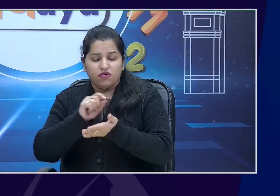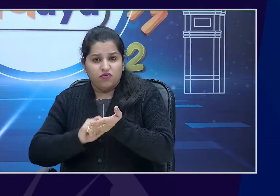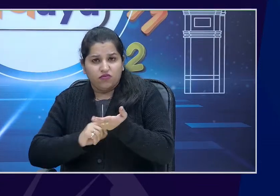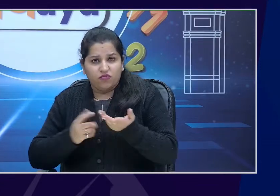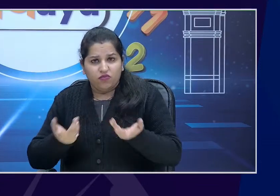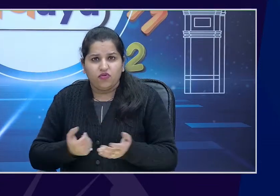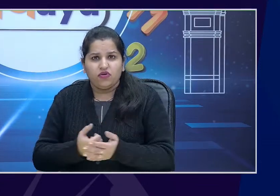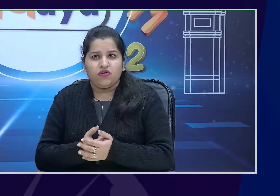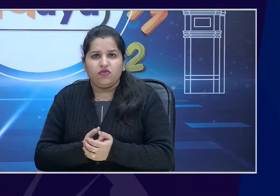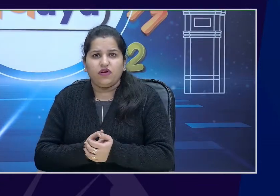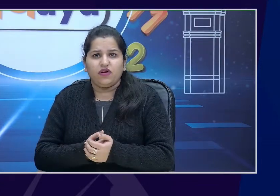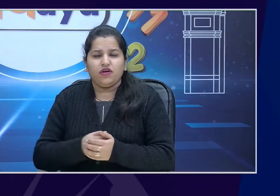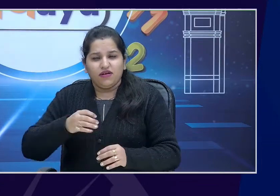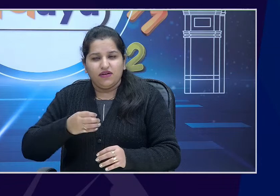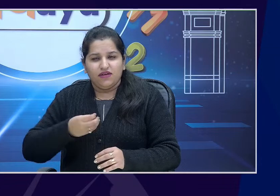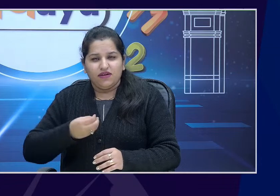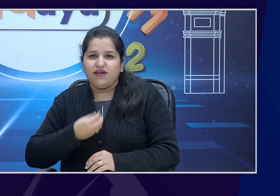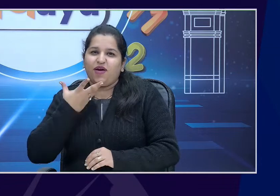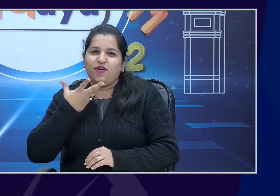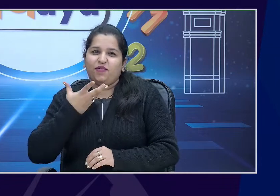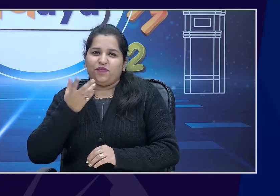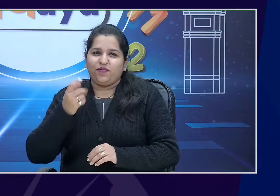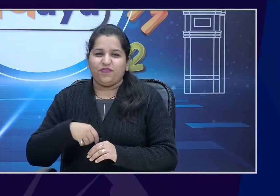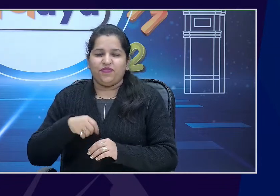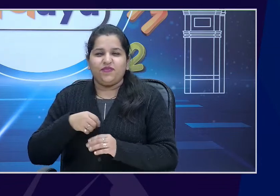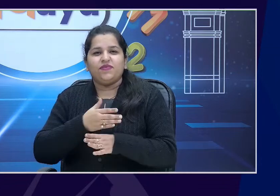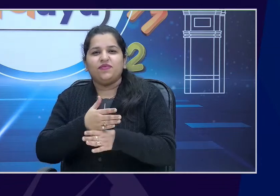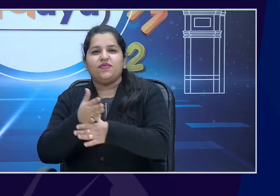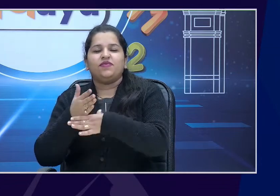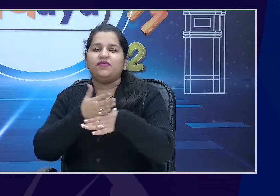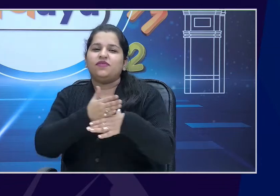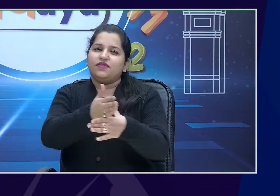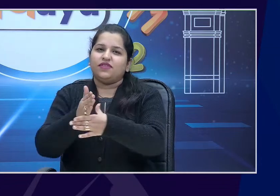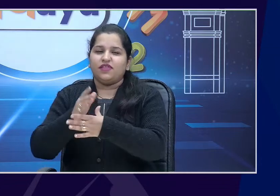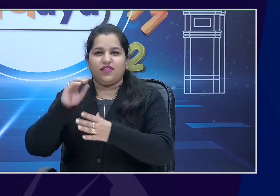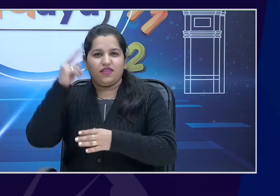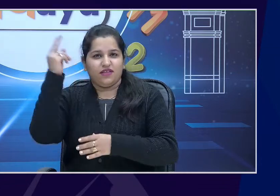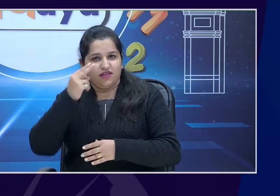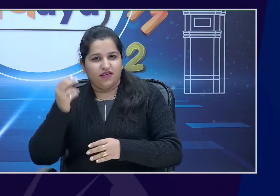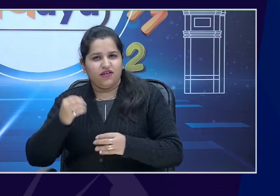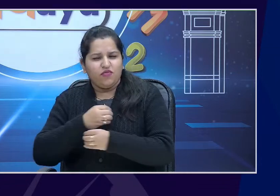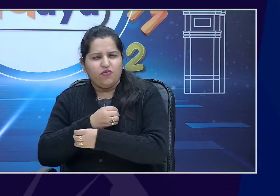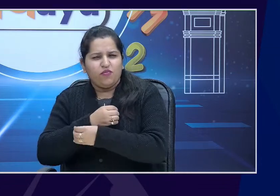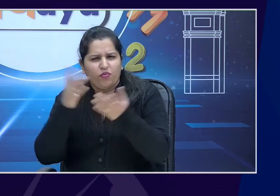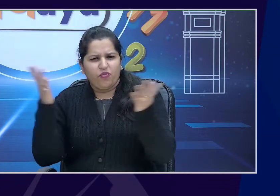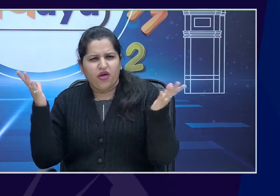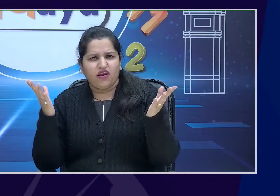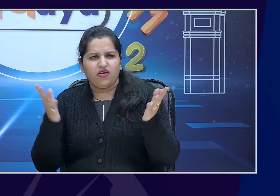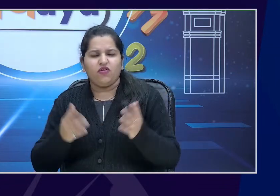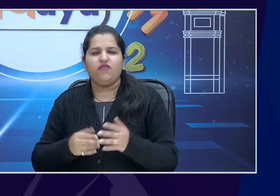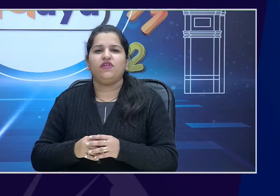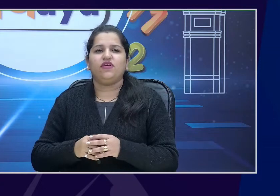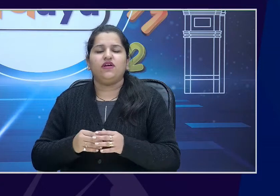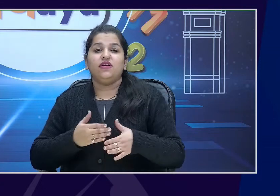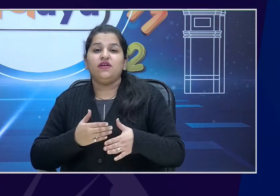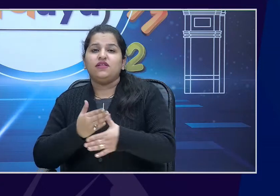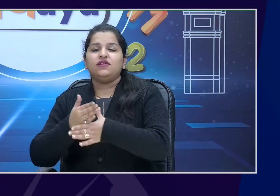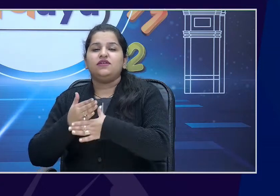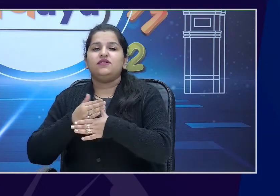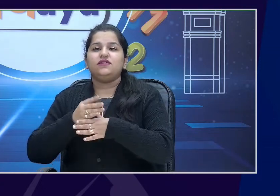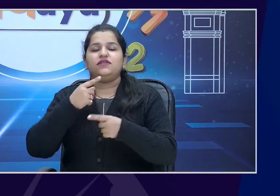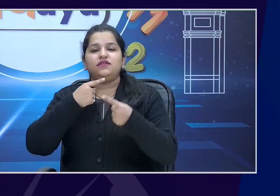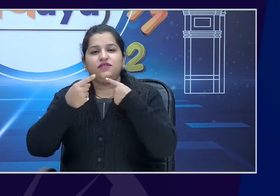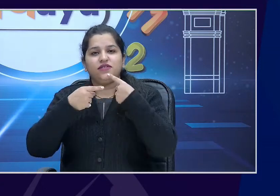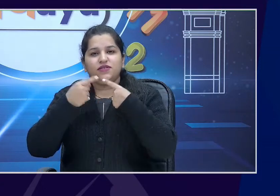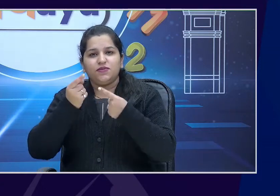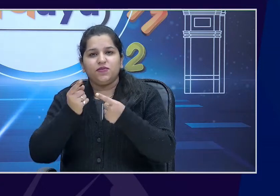very happy, then you can give them a lot of pictures and ask them to stick the pictures whatever they want to